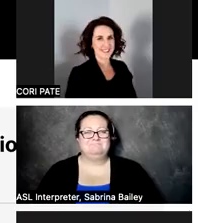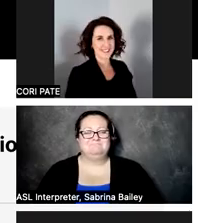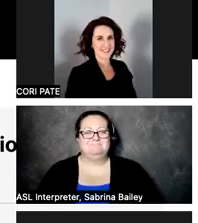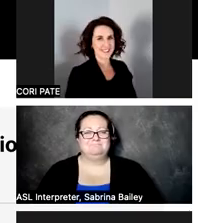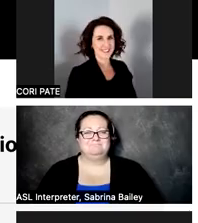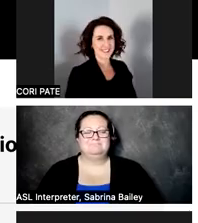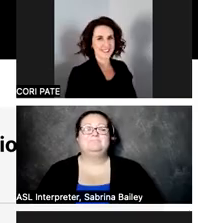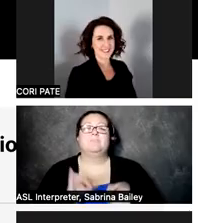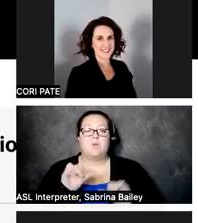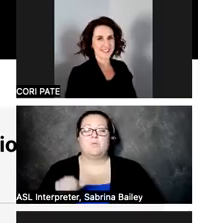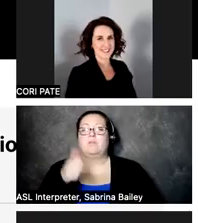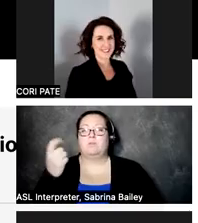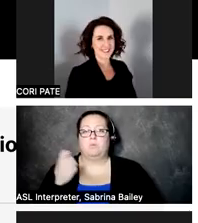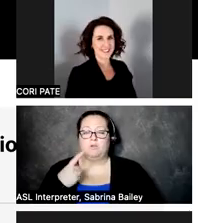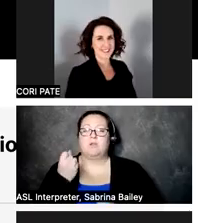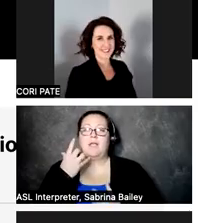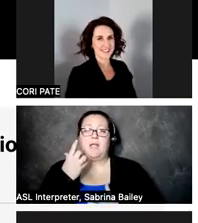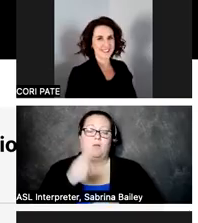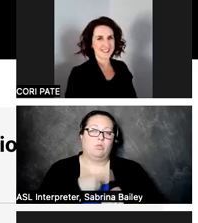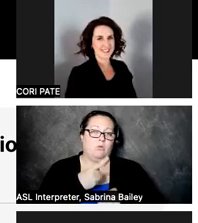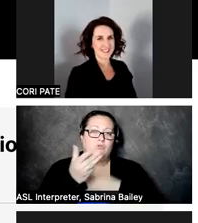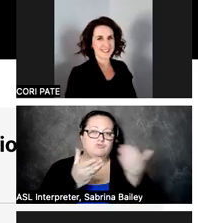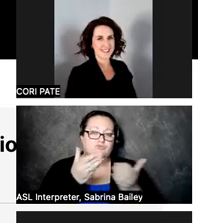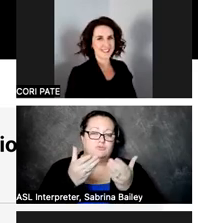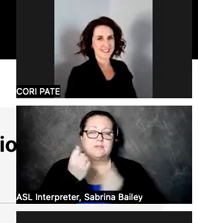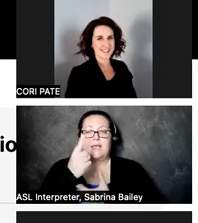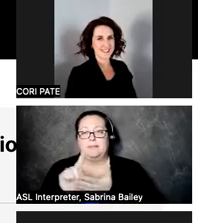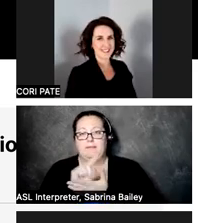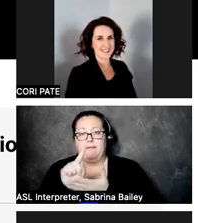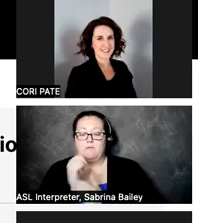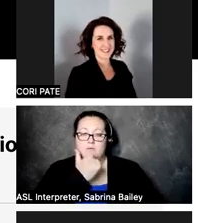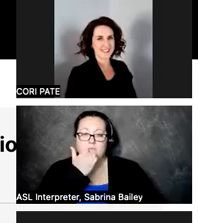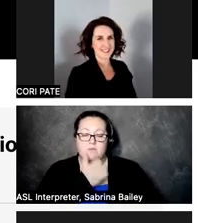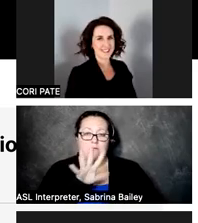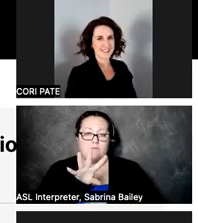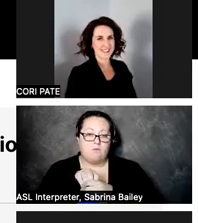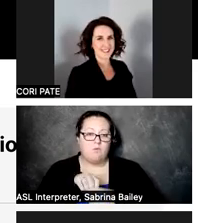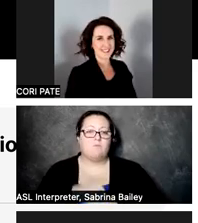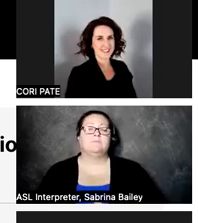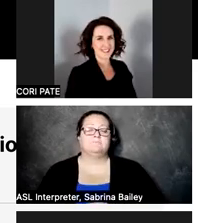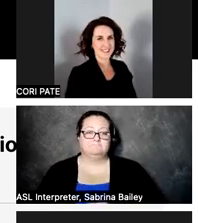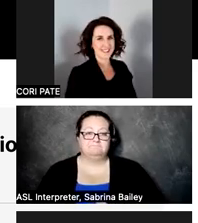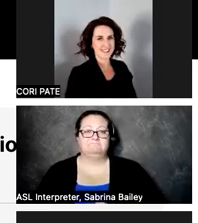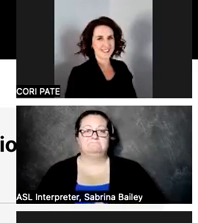Oh, another question, how long will service last and how many hours a day will they be involved?